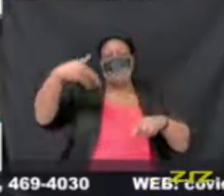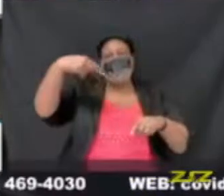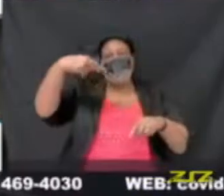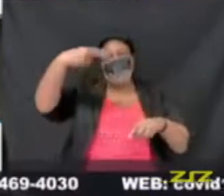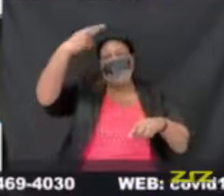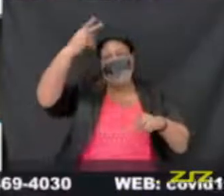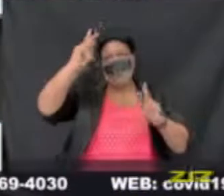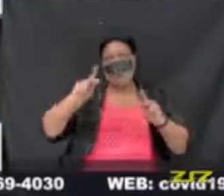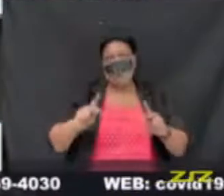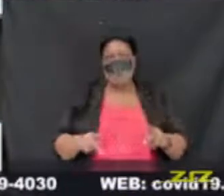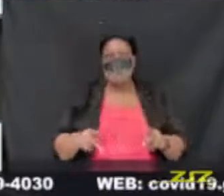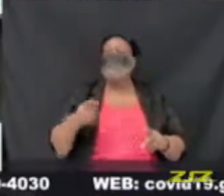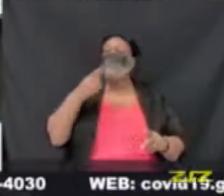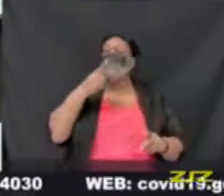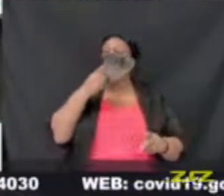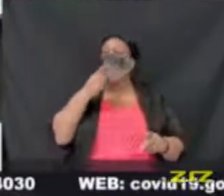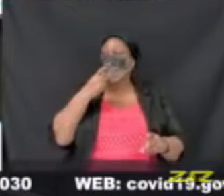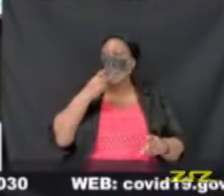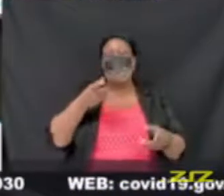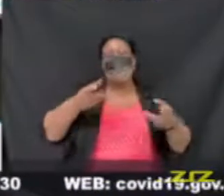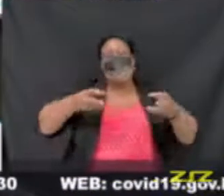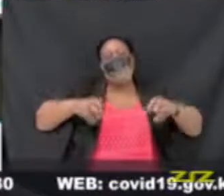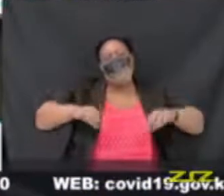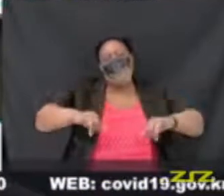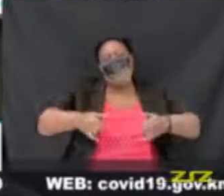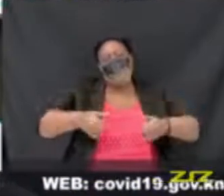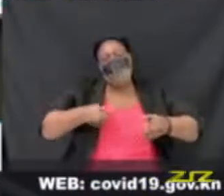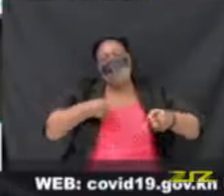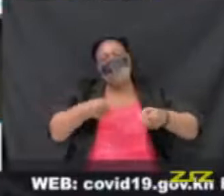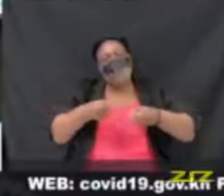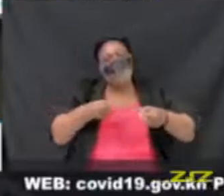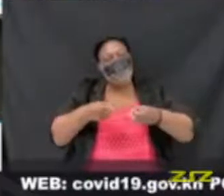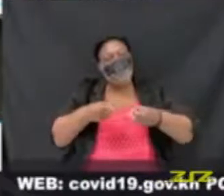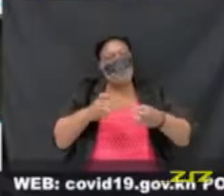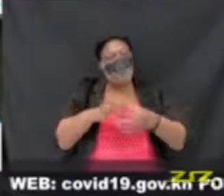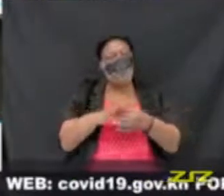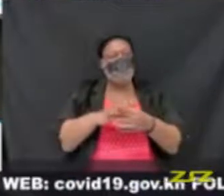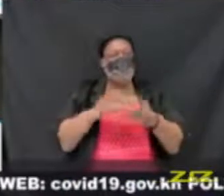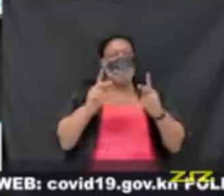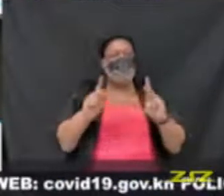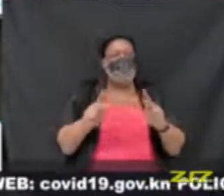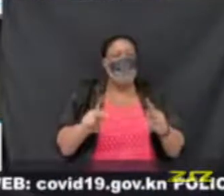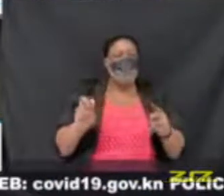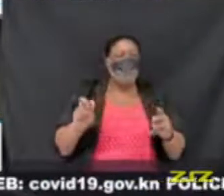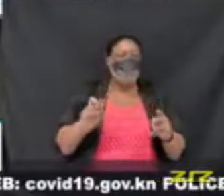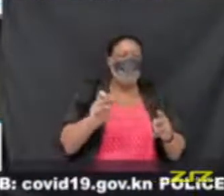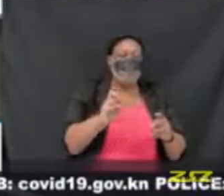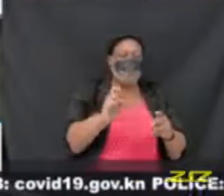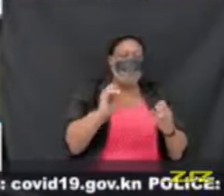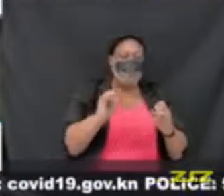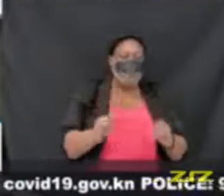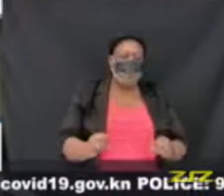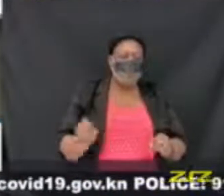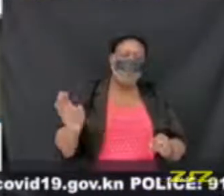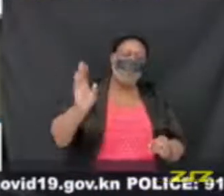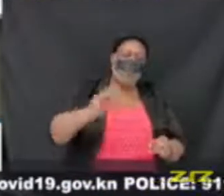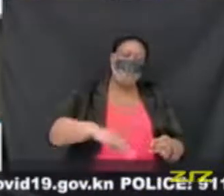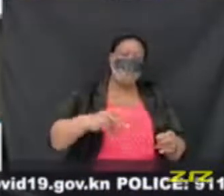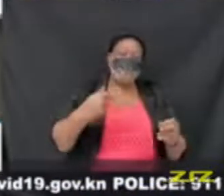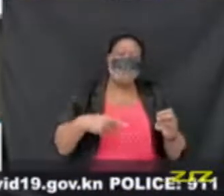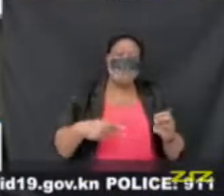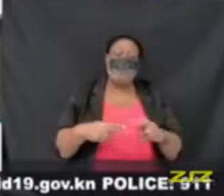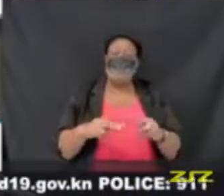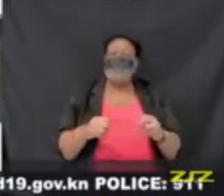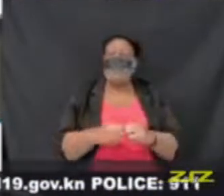force about how do we manage the high demand of tourists entering the Federation of St. Kitts and Nevis.